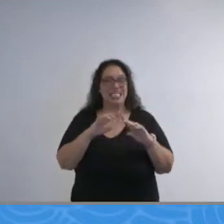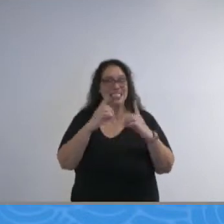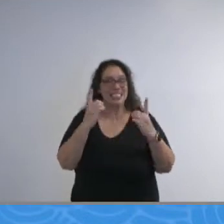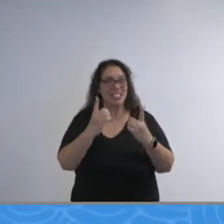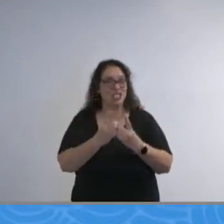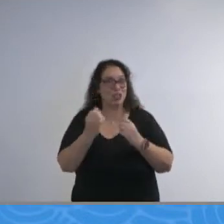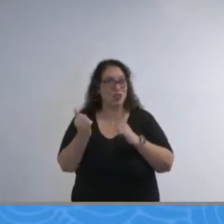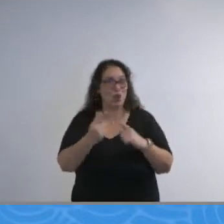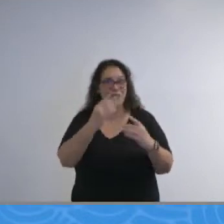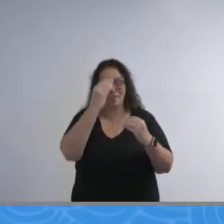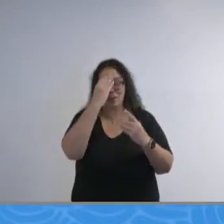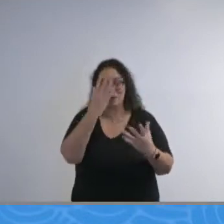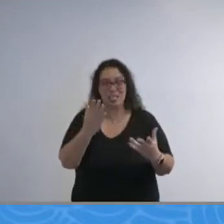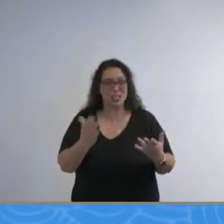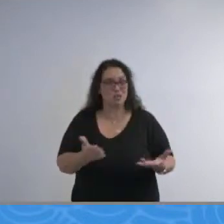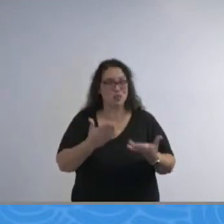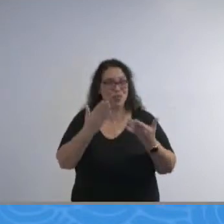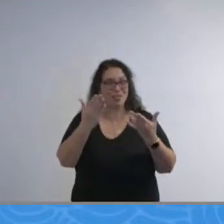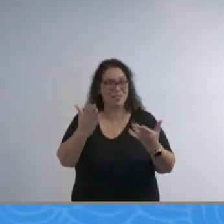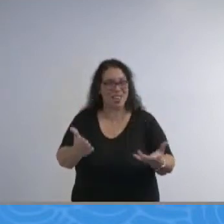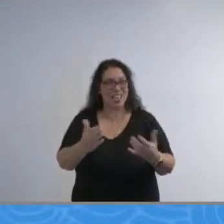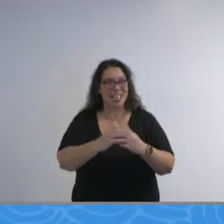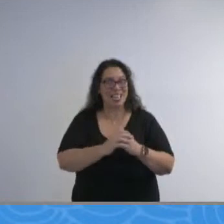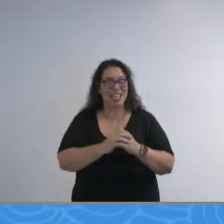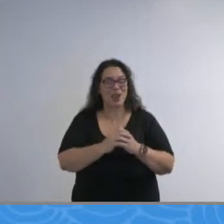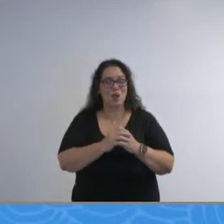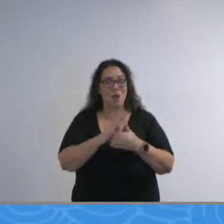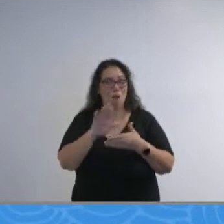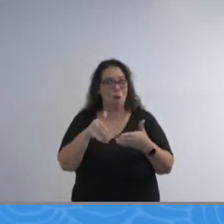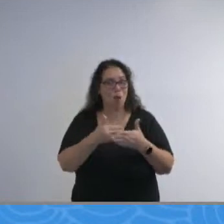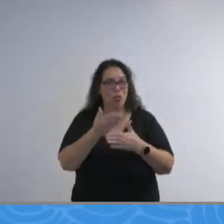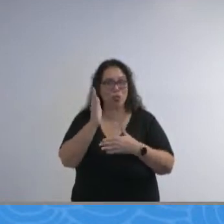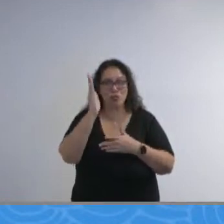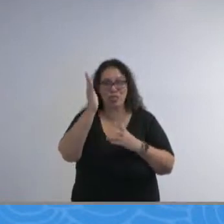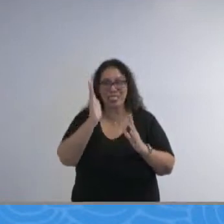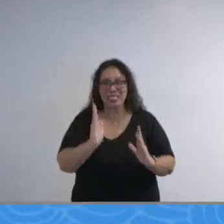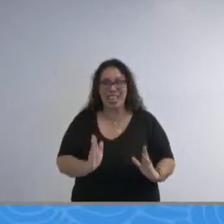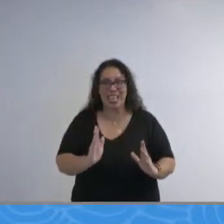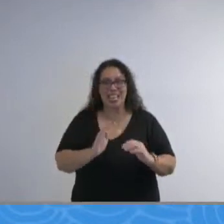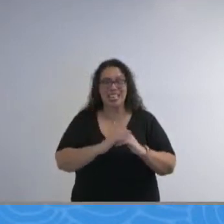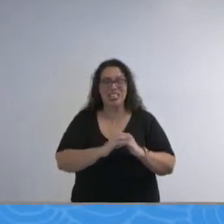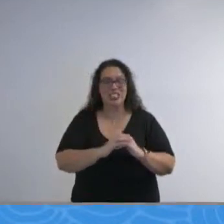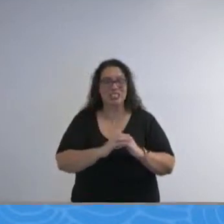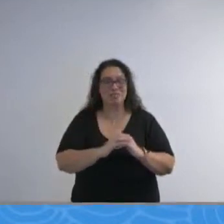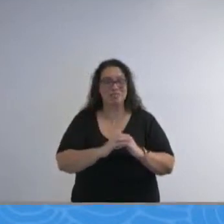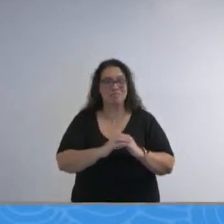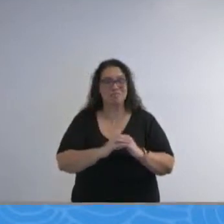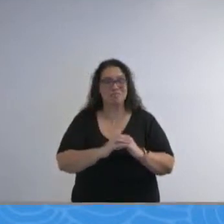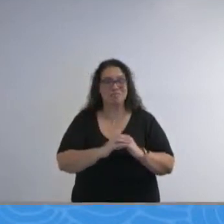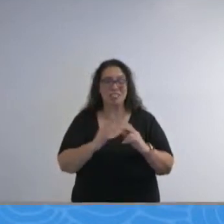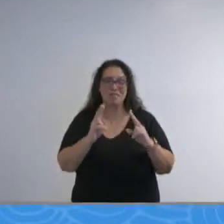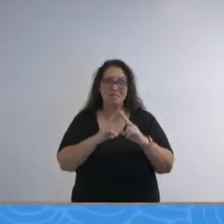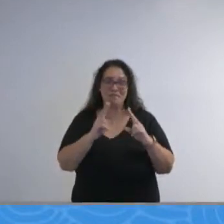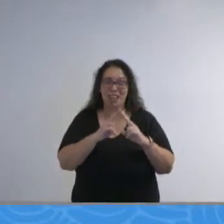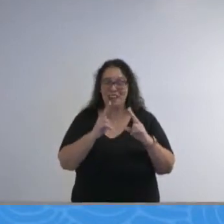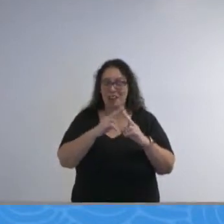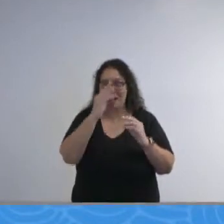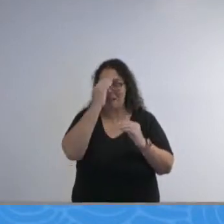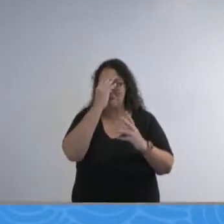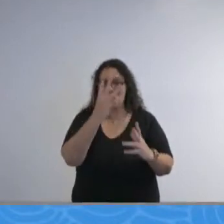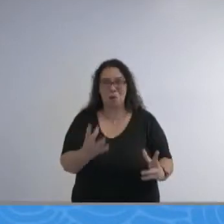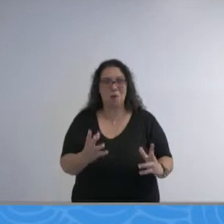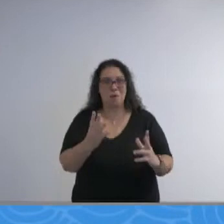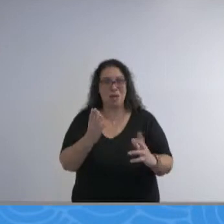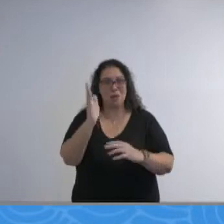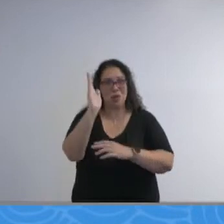for all the information you're providing, and all the presenters that gave very informative